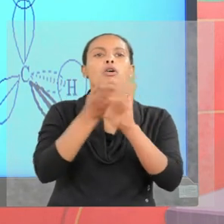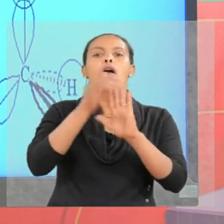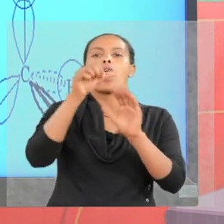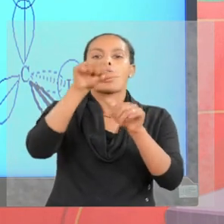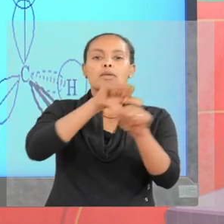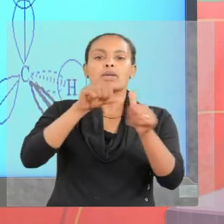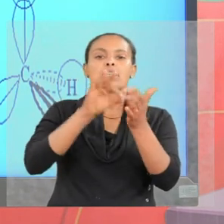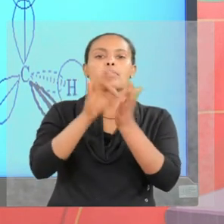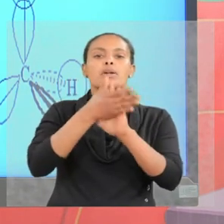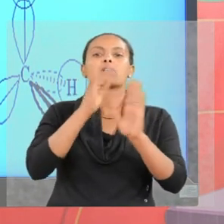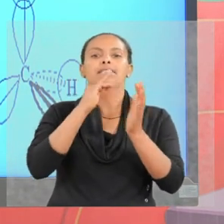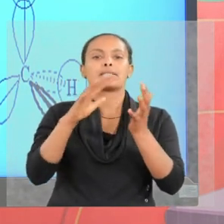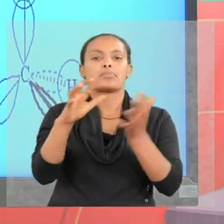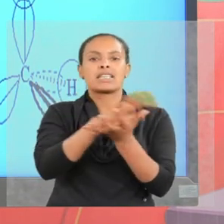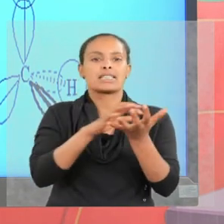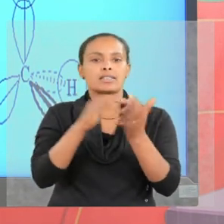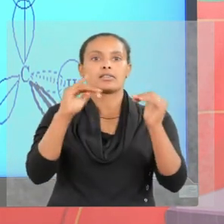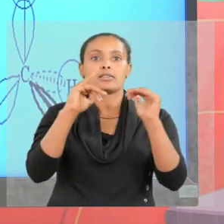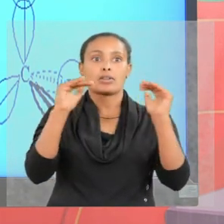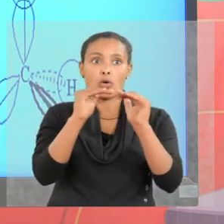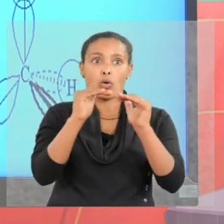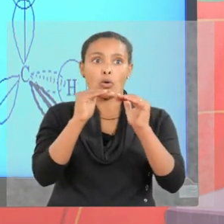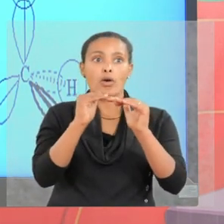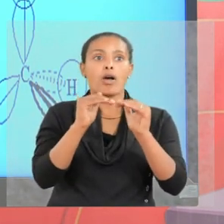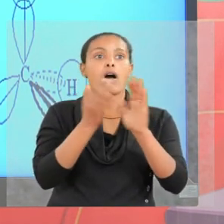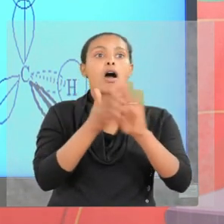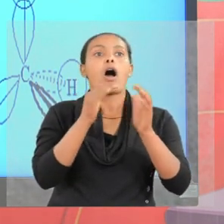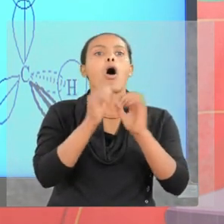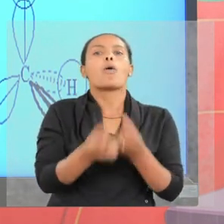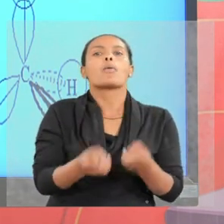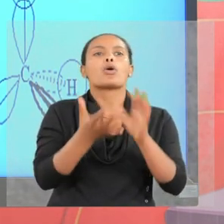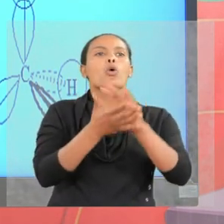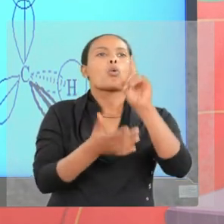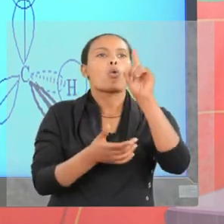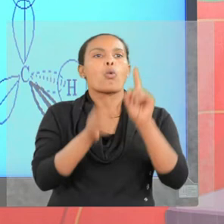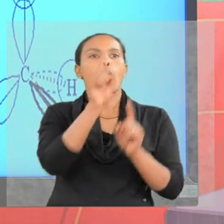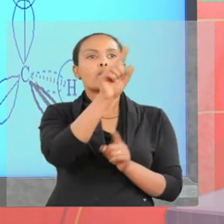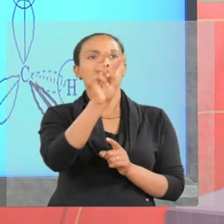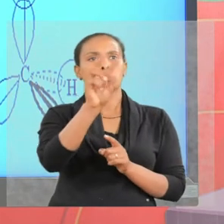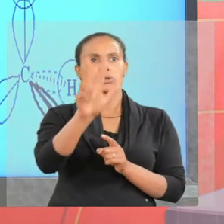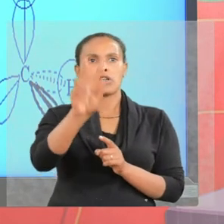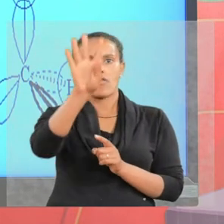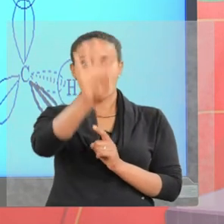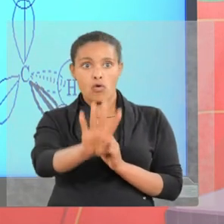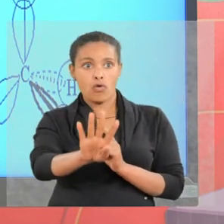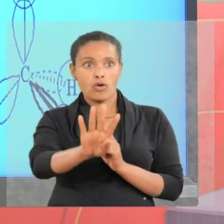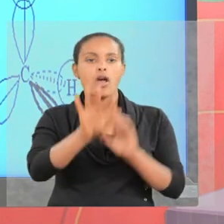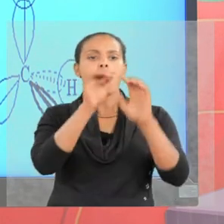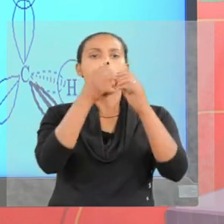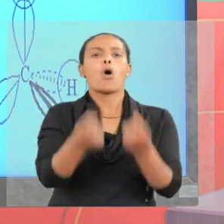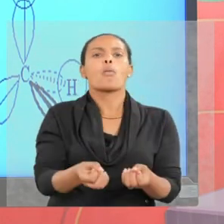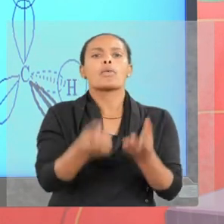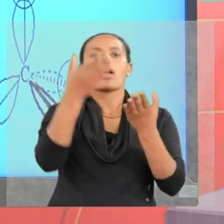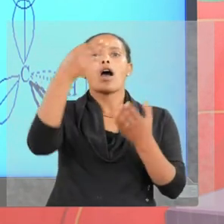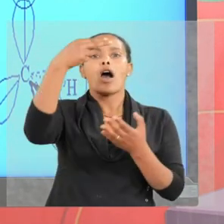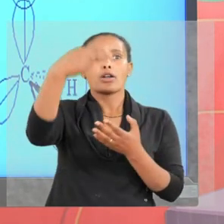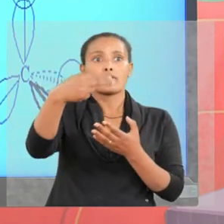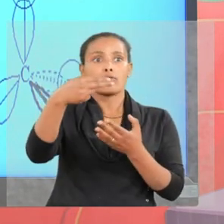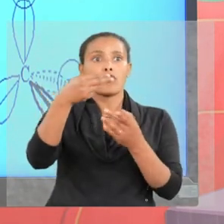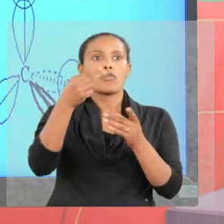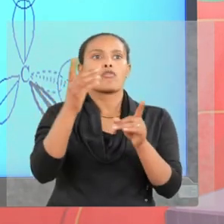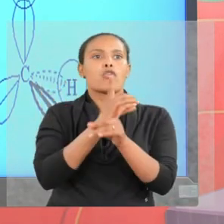atomic orbitals mixed. How many atomic orbitals are mixed? 1, 2, 3, 4. How many hybrid orbitals are